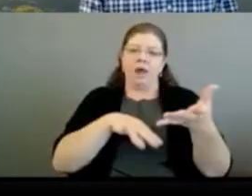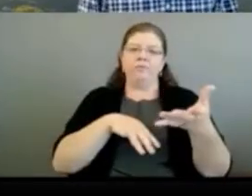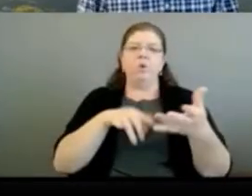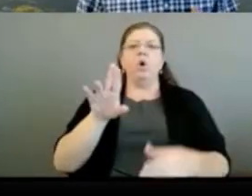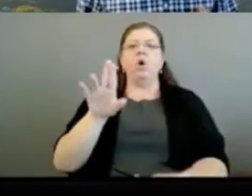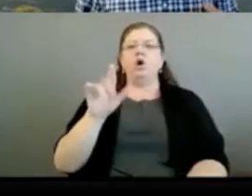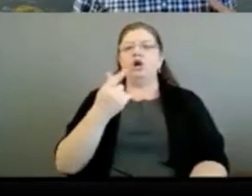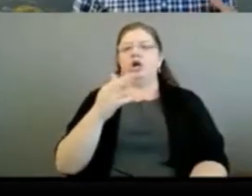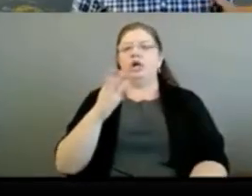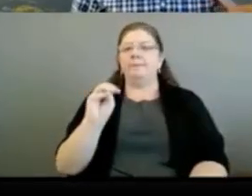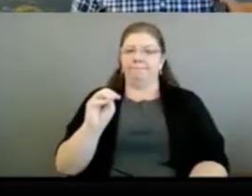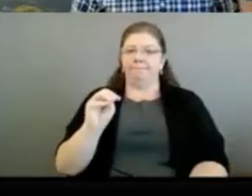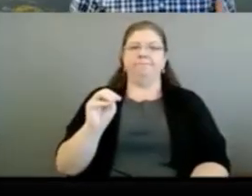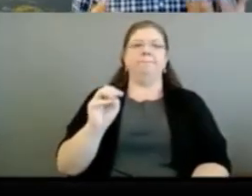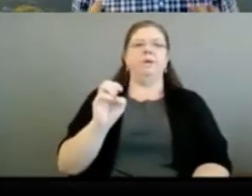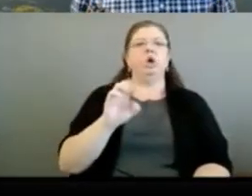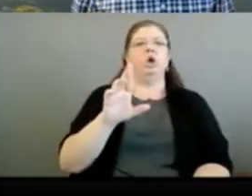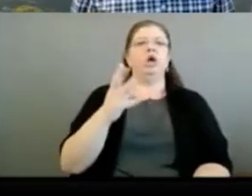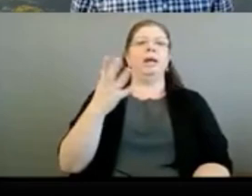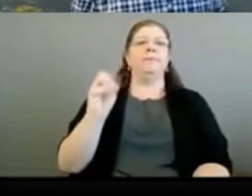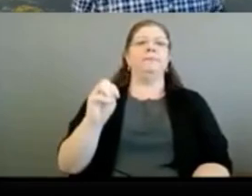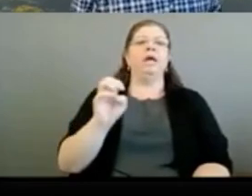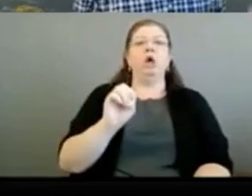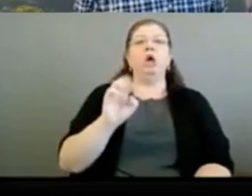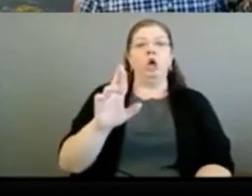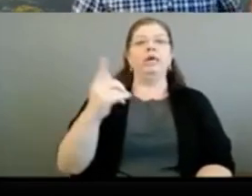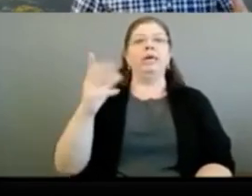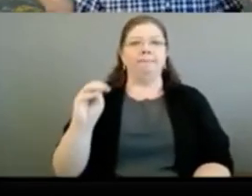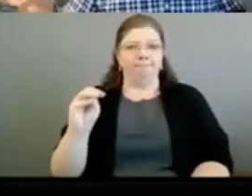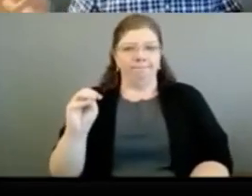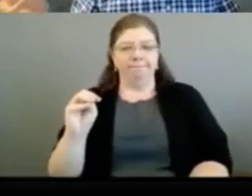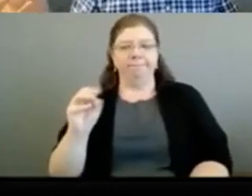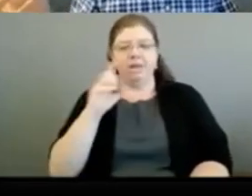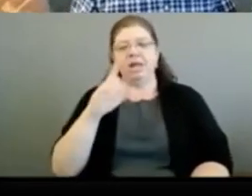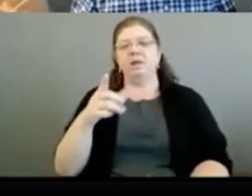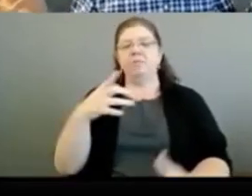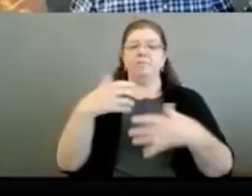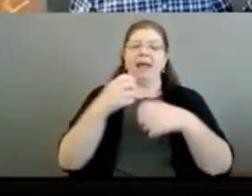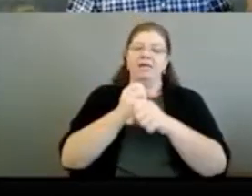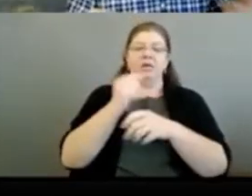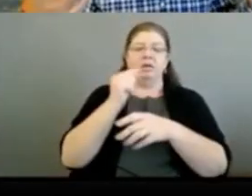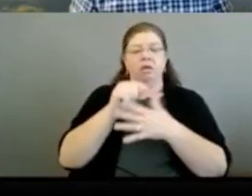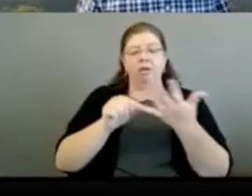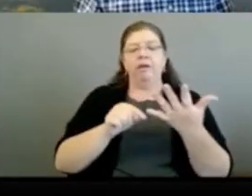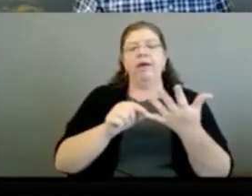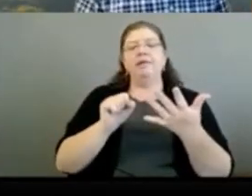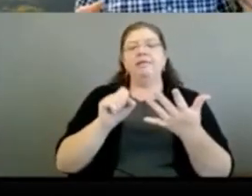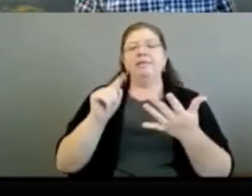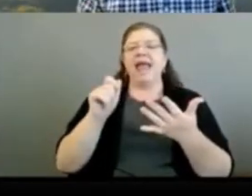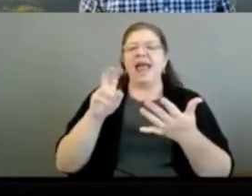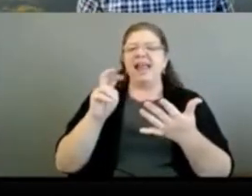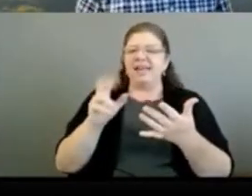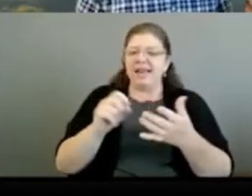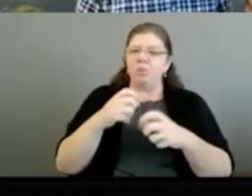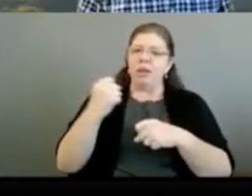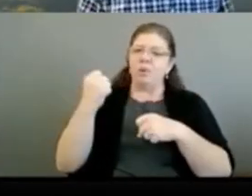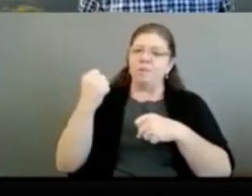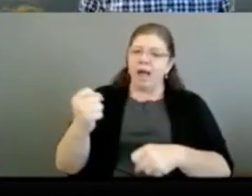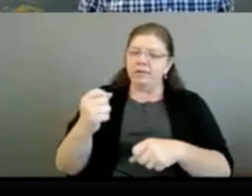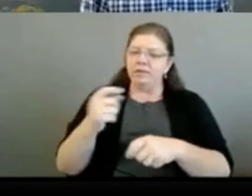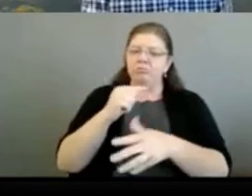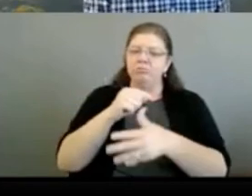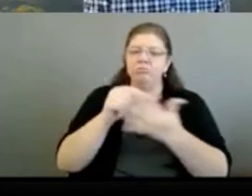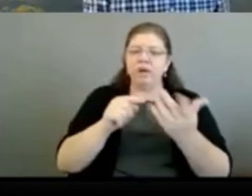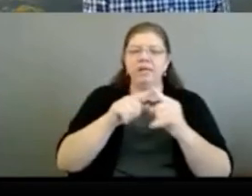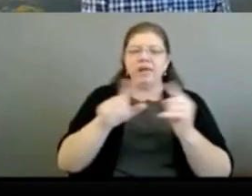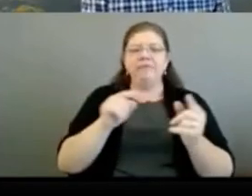which is which you can estimate through a package in this StatNet kind of collection that's really robust and includes a lot of different tools for preparing and